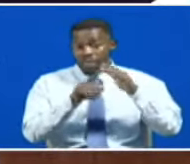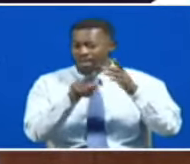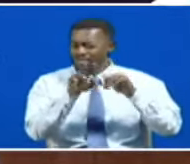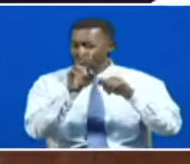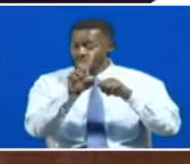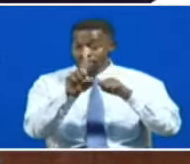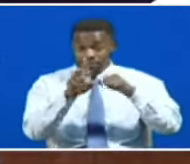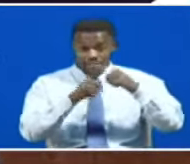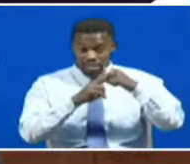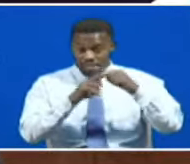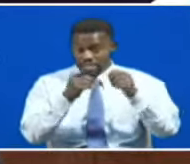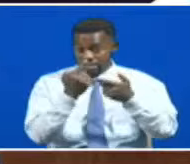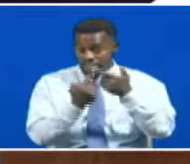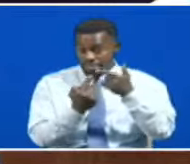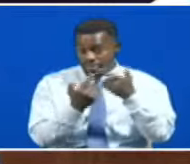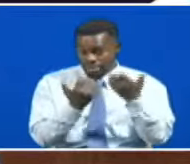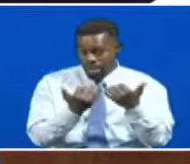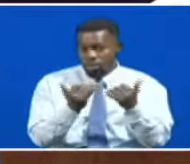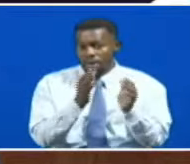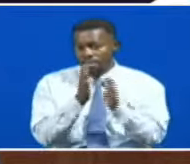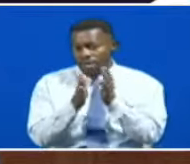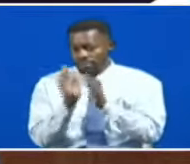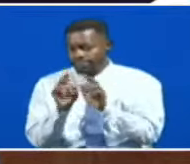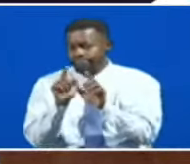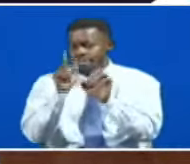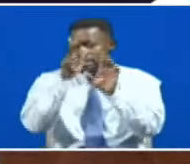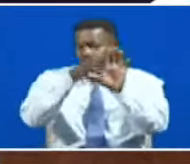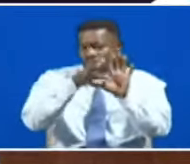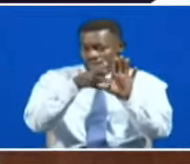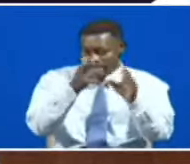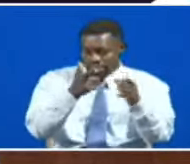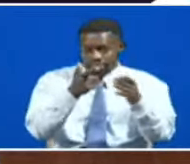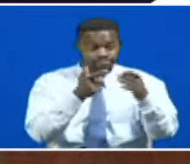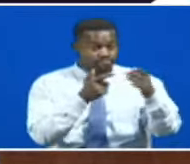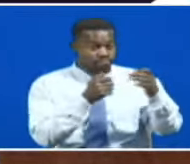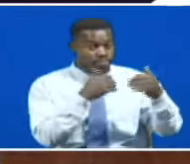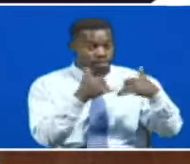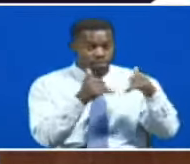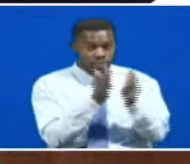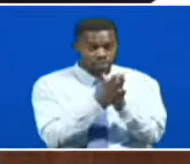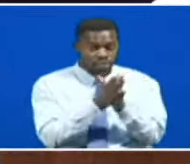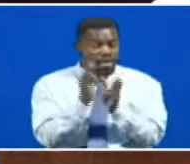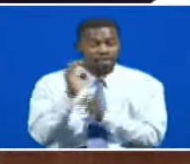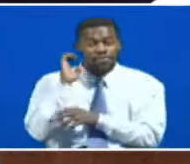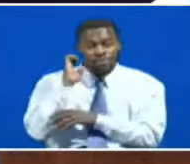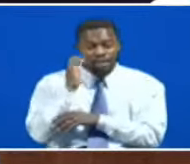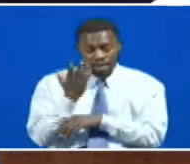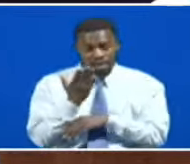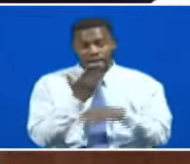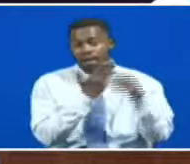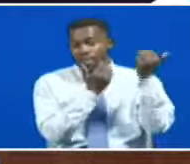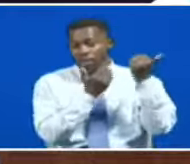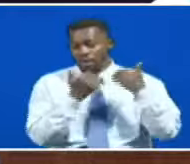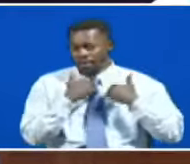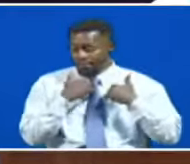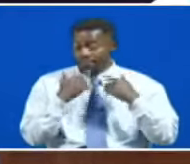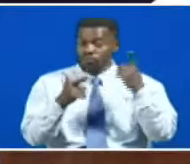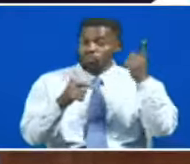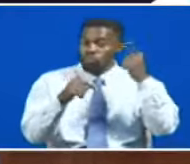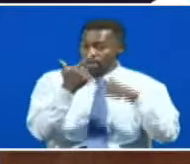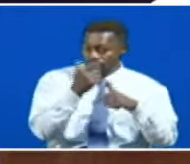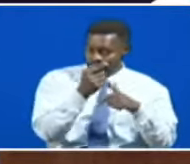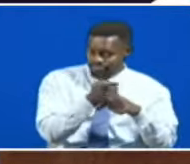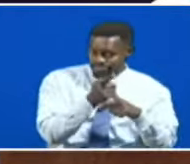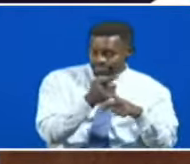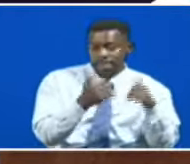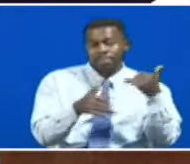kufuzu kombe la dunia kwa umri huo dhidi ya Ethiopia. Timu hiyo ina matumaini makubwa kutoa ushindi katika